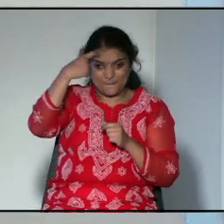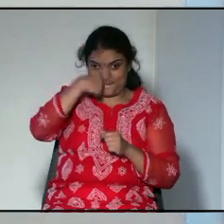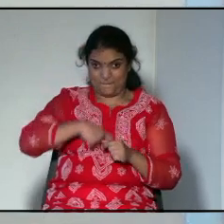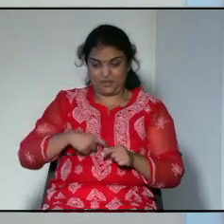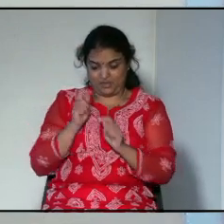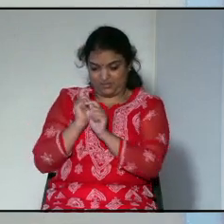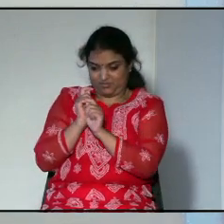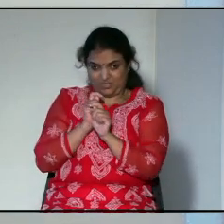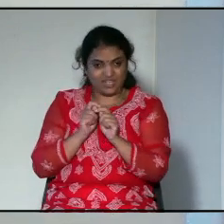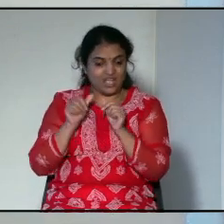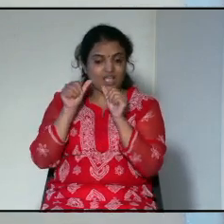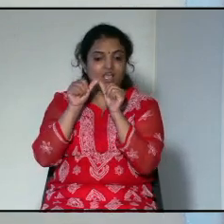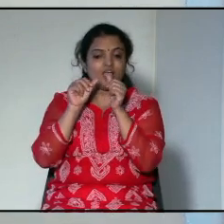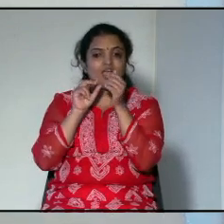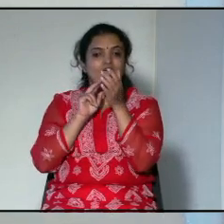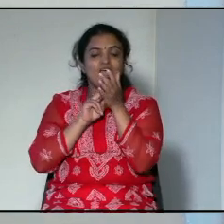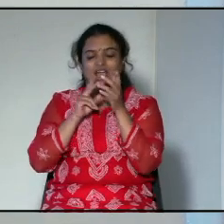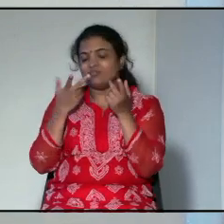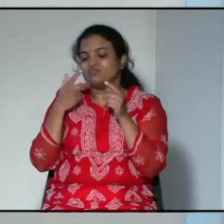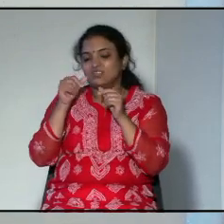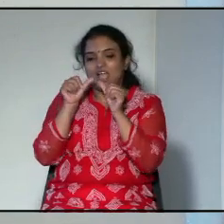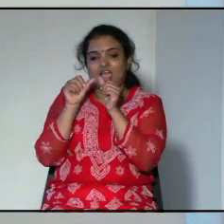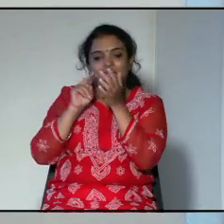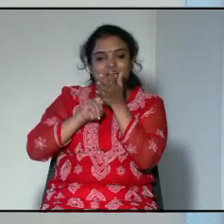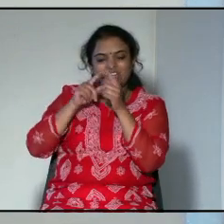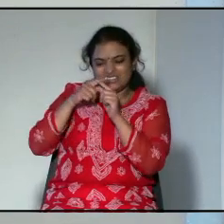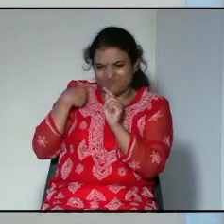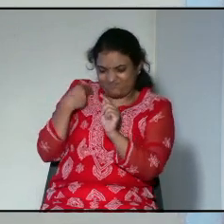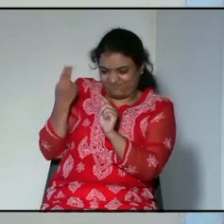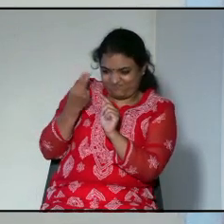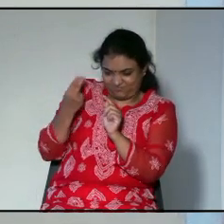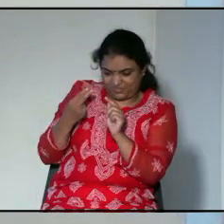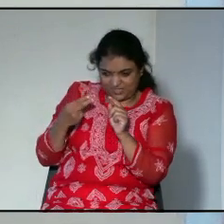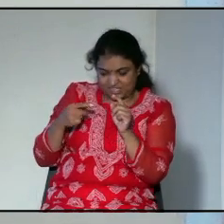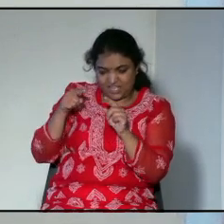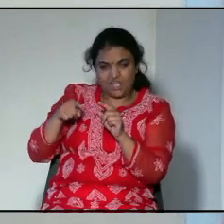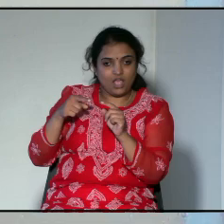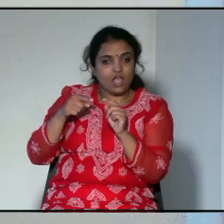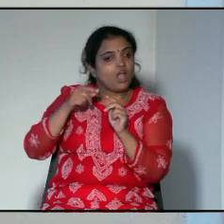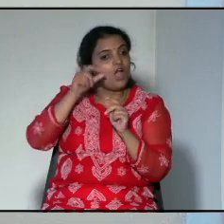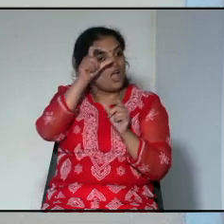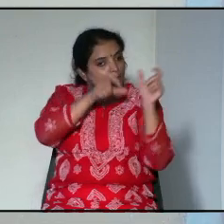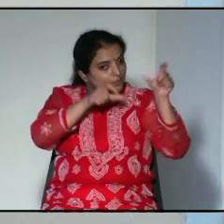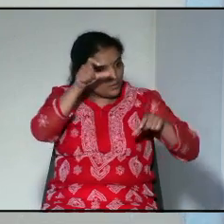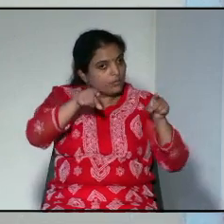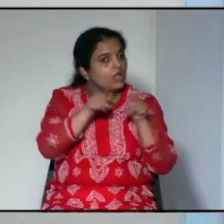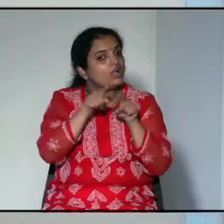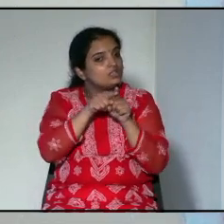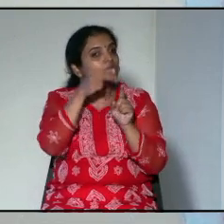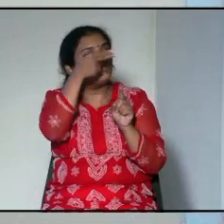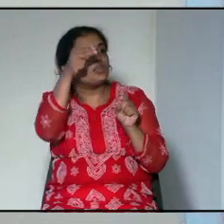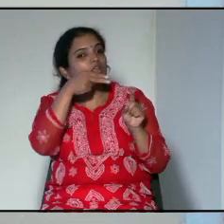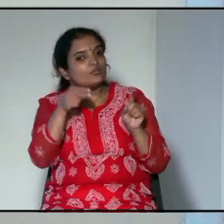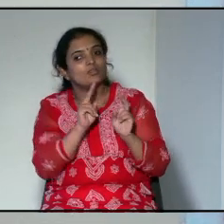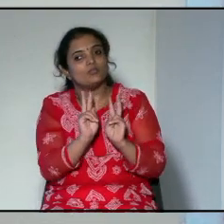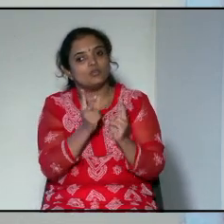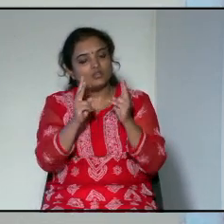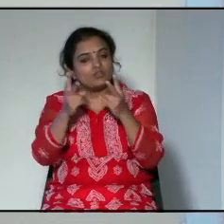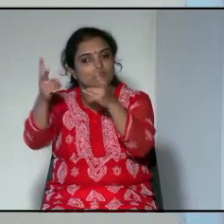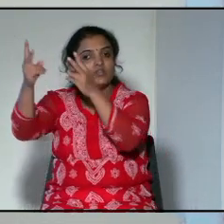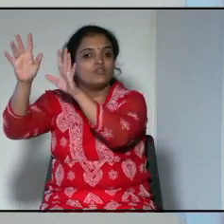themselves maras, kamars, or kormokas, had never heard of the term until they came to work at the Regional Design Center in